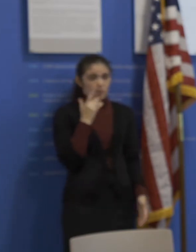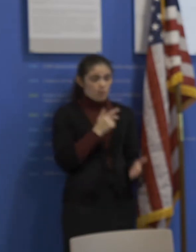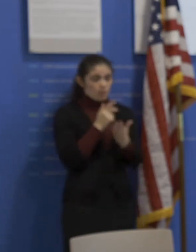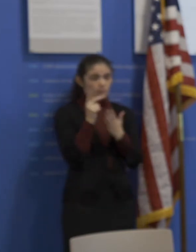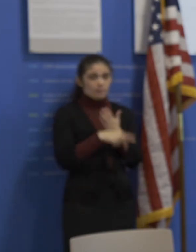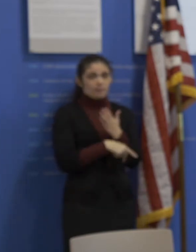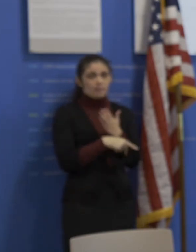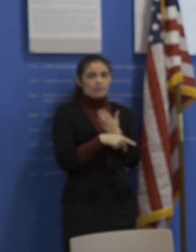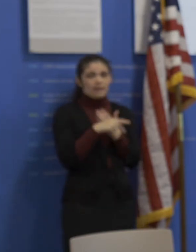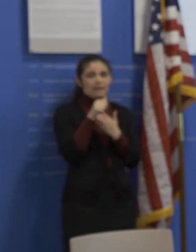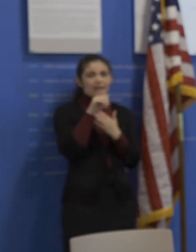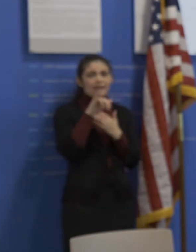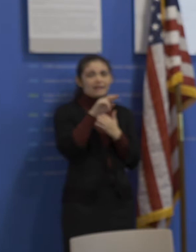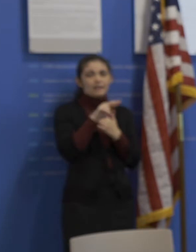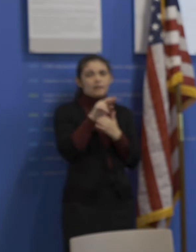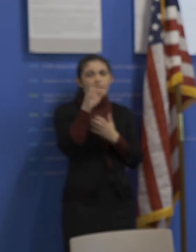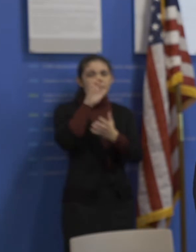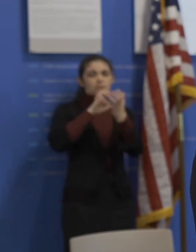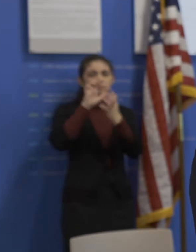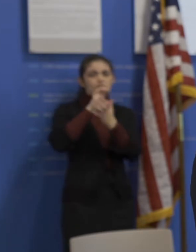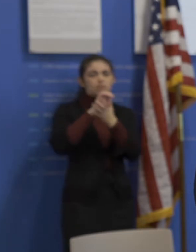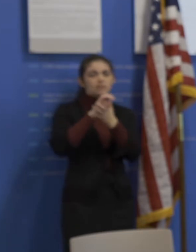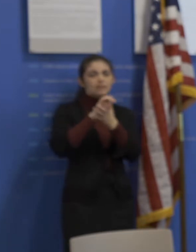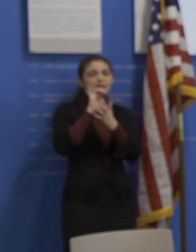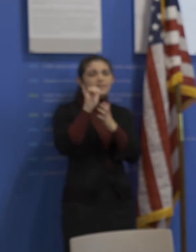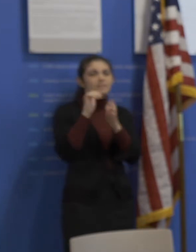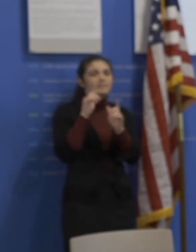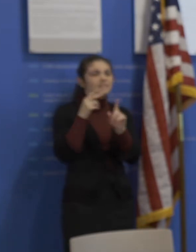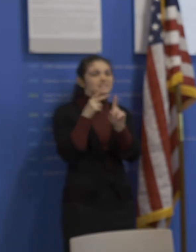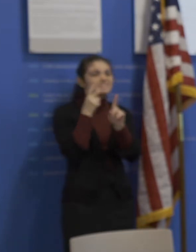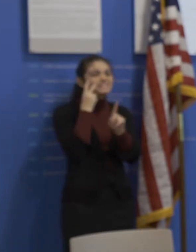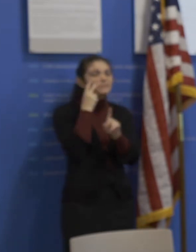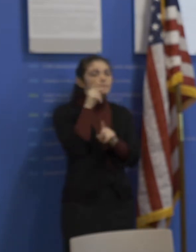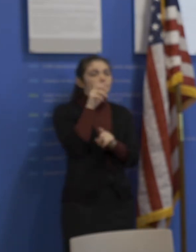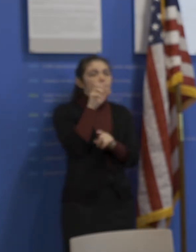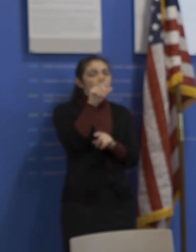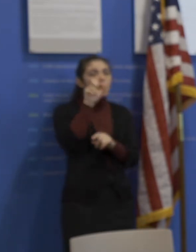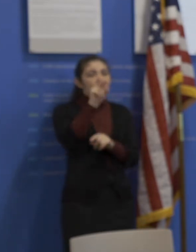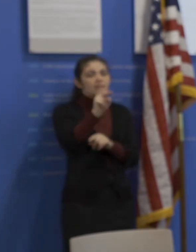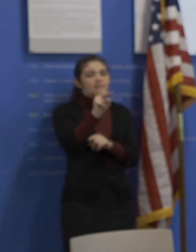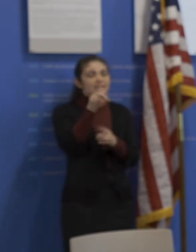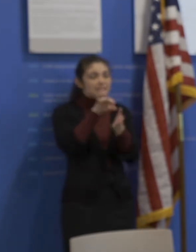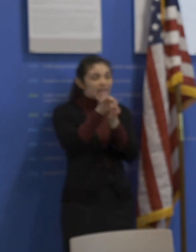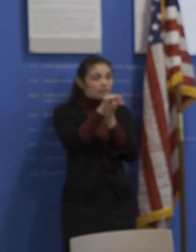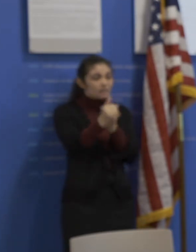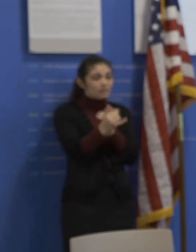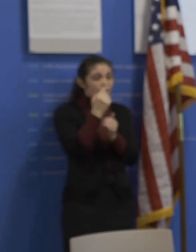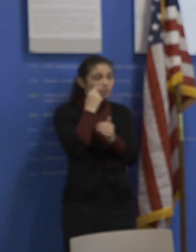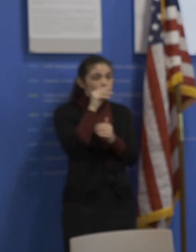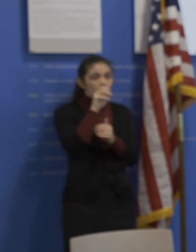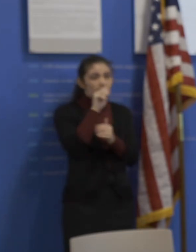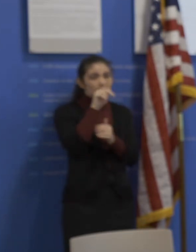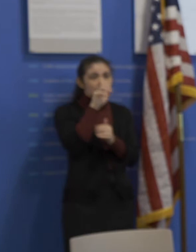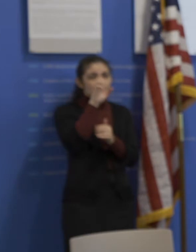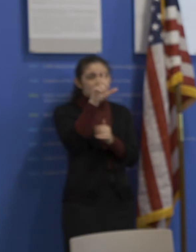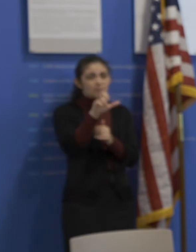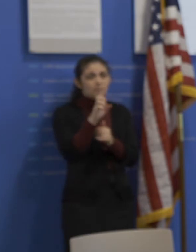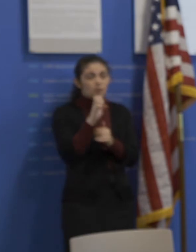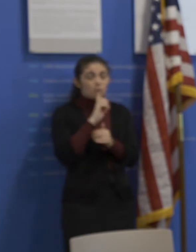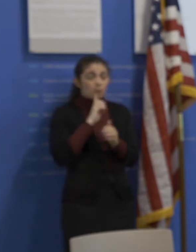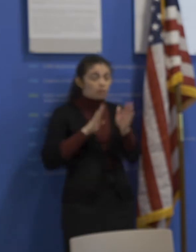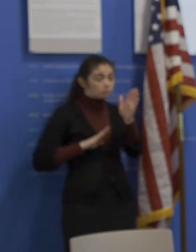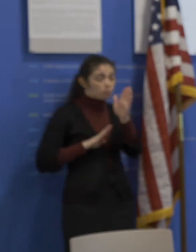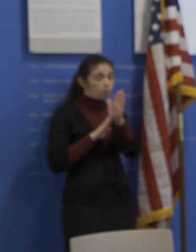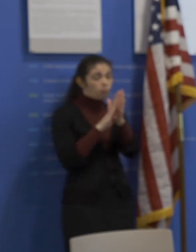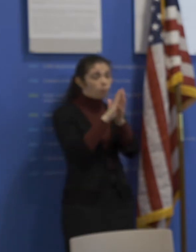program, air pollution control program, and they track pollen counts. So the pollen counts for maple pollen are through the roof